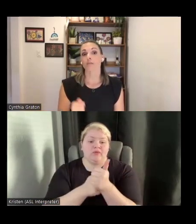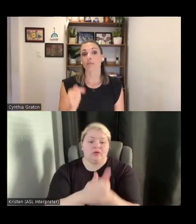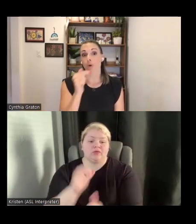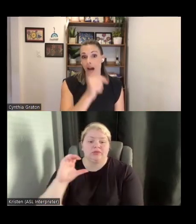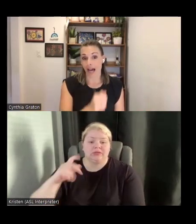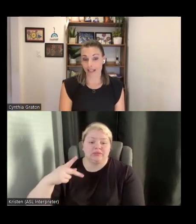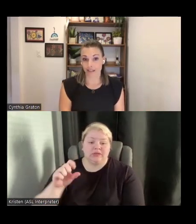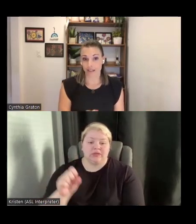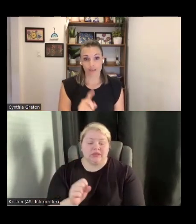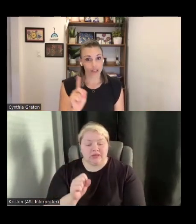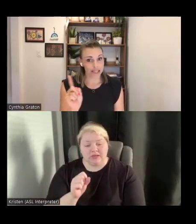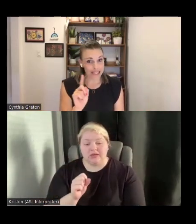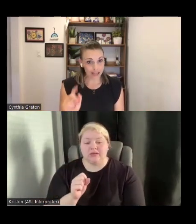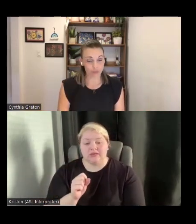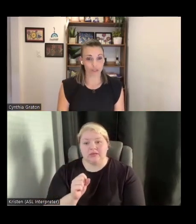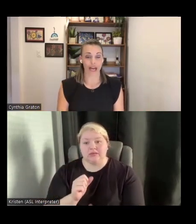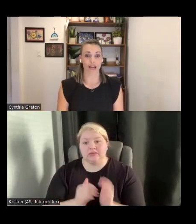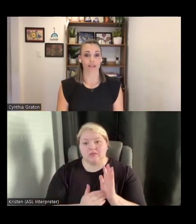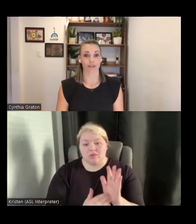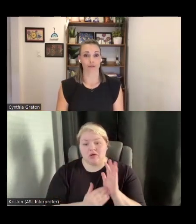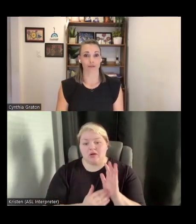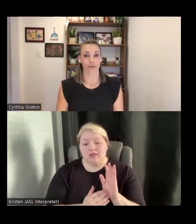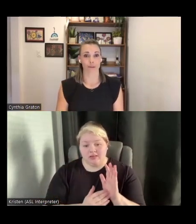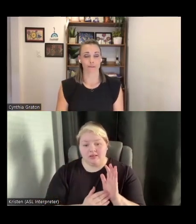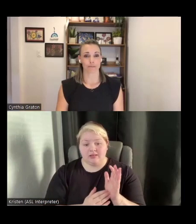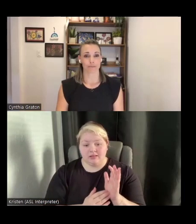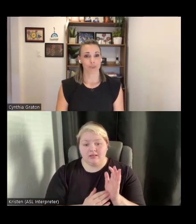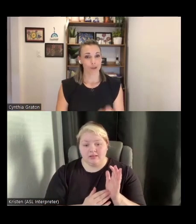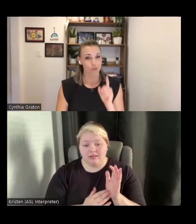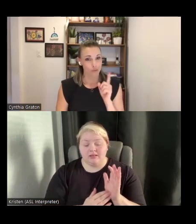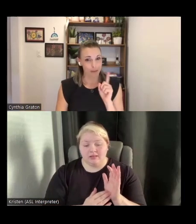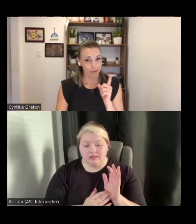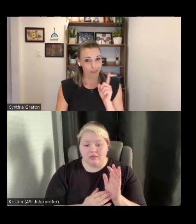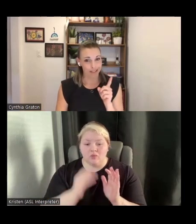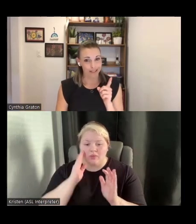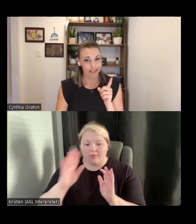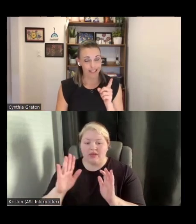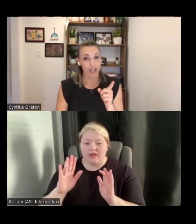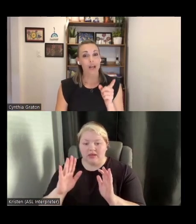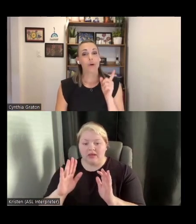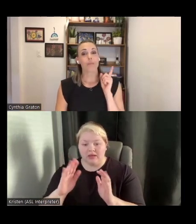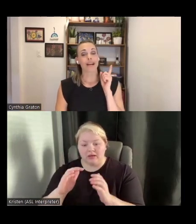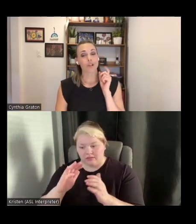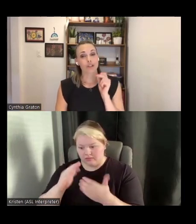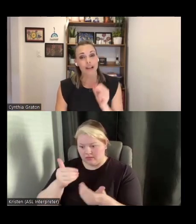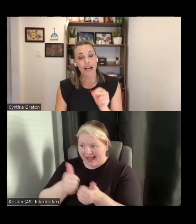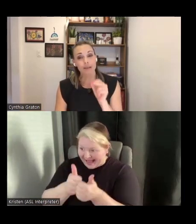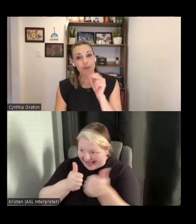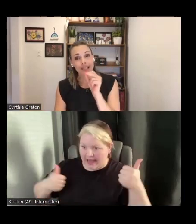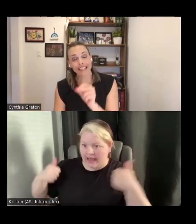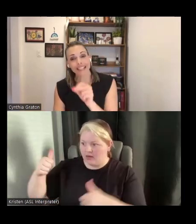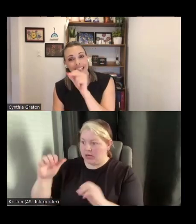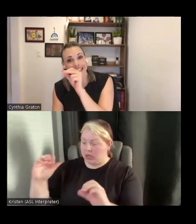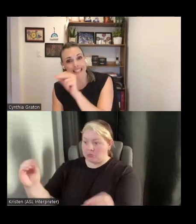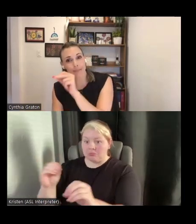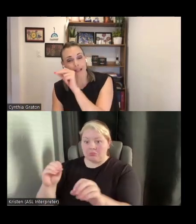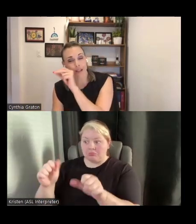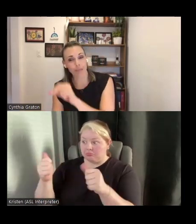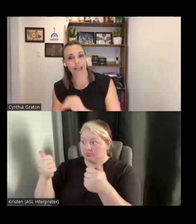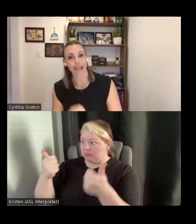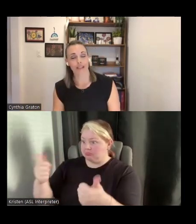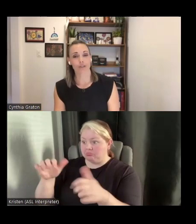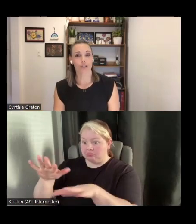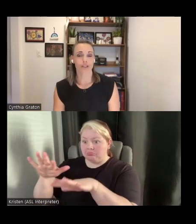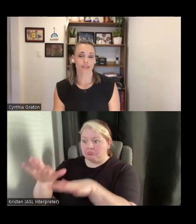be proactive, not reactive. Remember this, by the time the kid exhibits